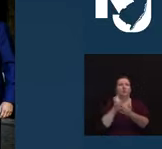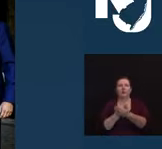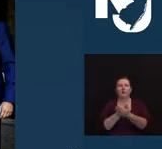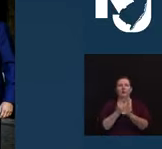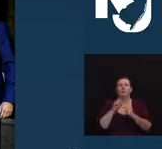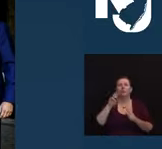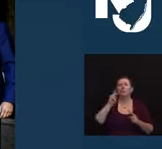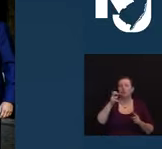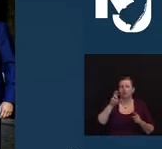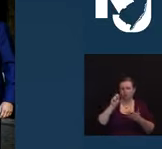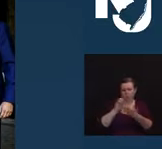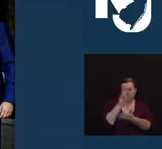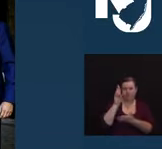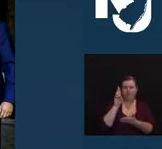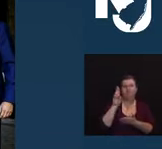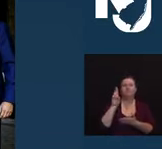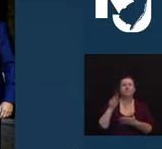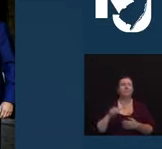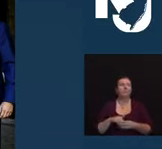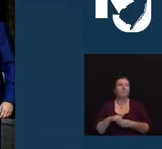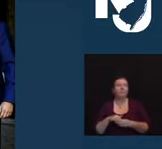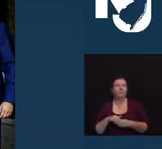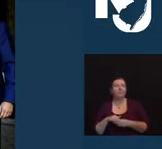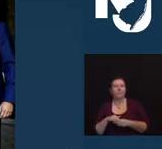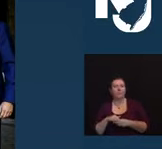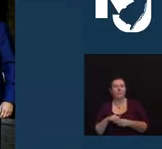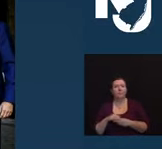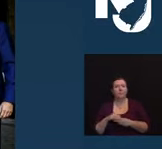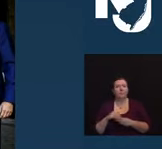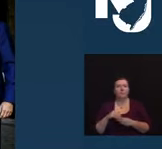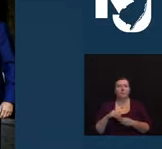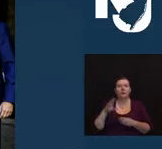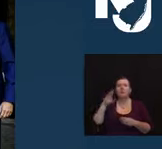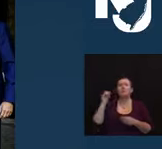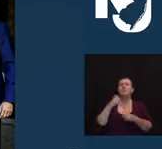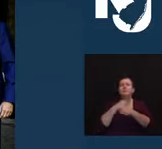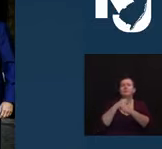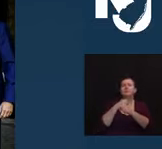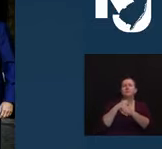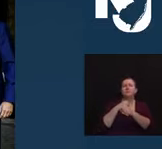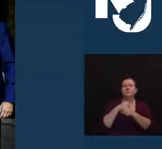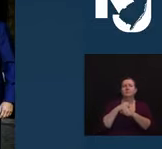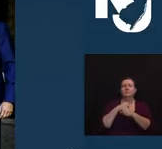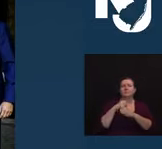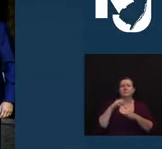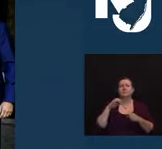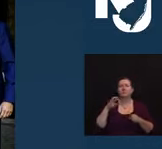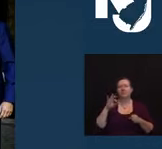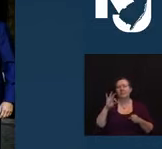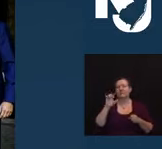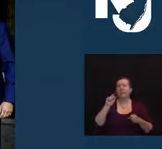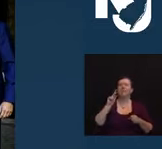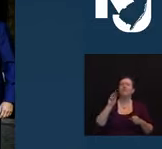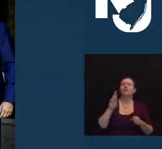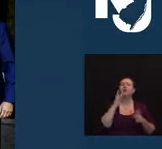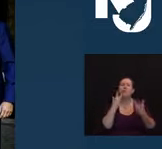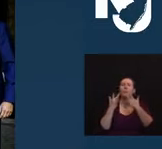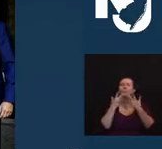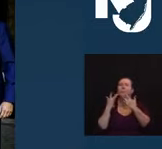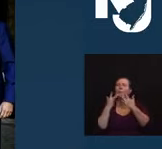small Avenel-based operation producing flavorings for the food industry into one of the world's leading taste and